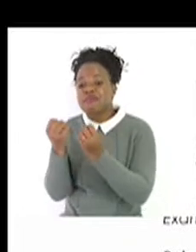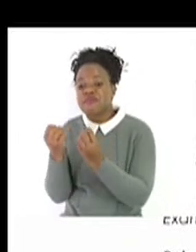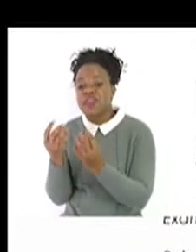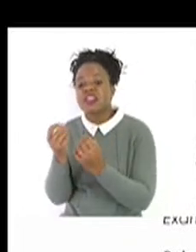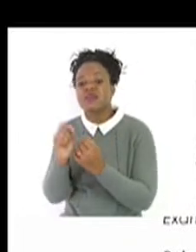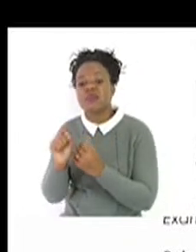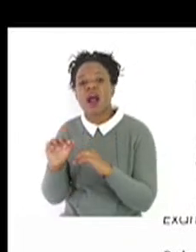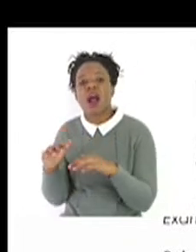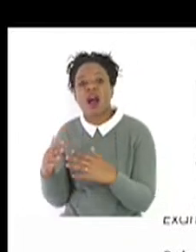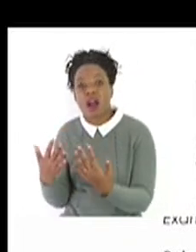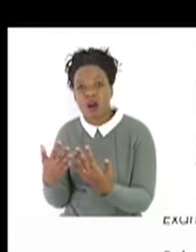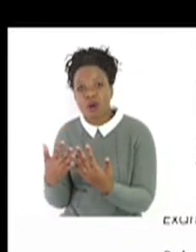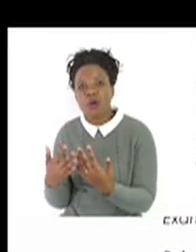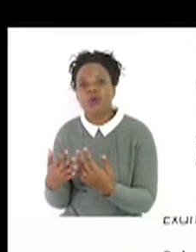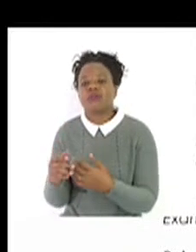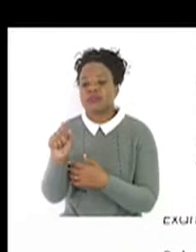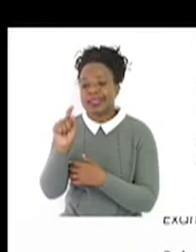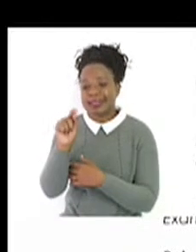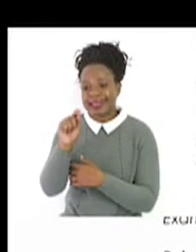1 many,